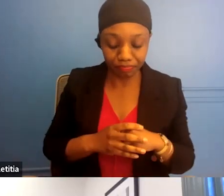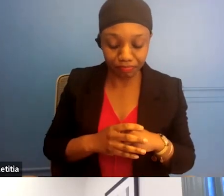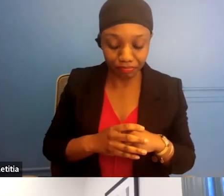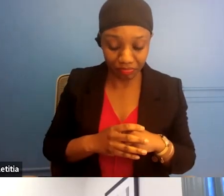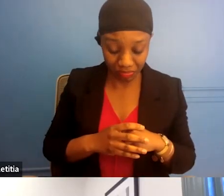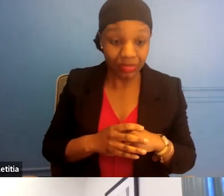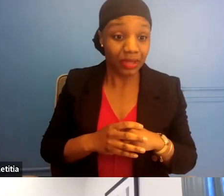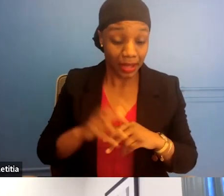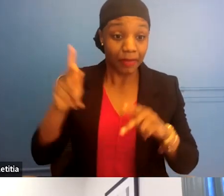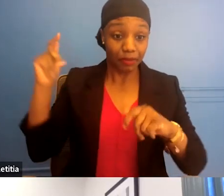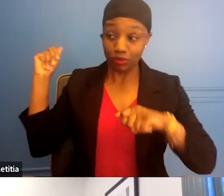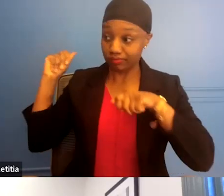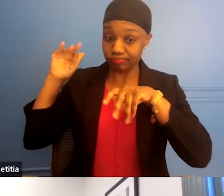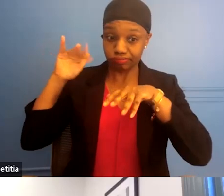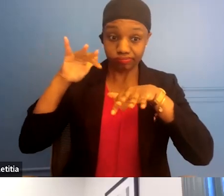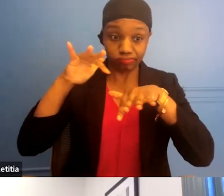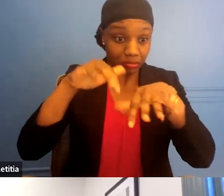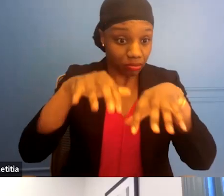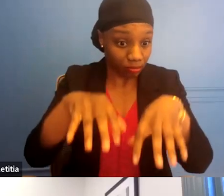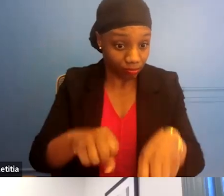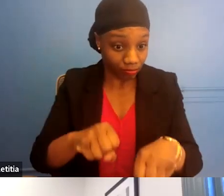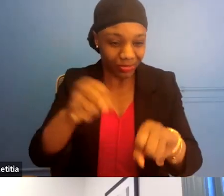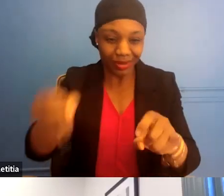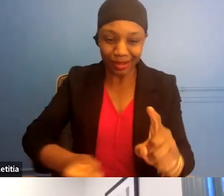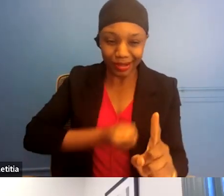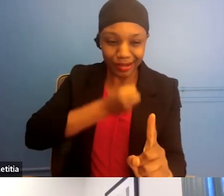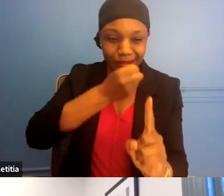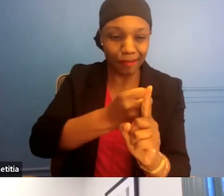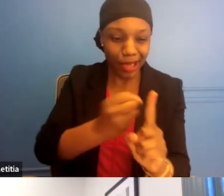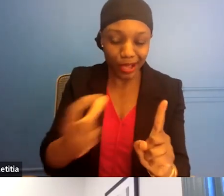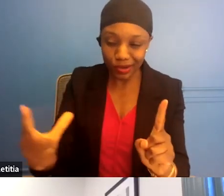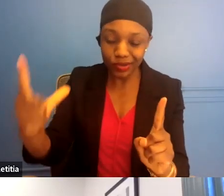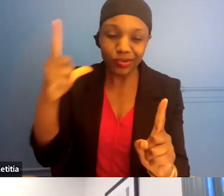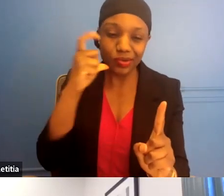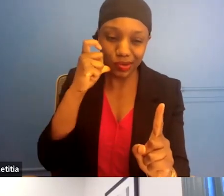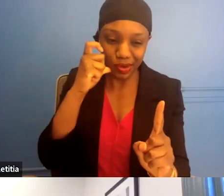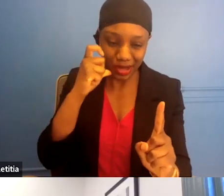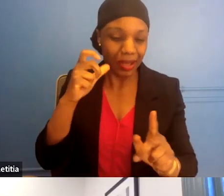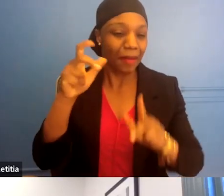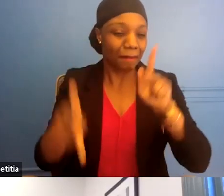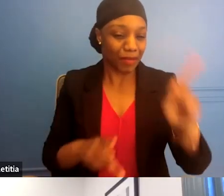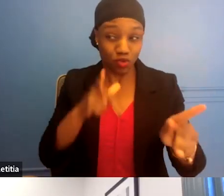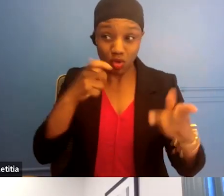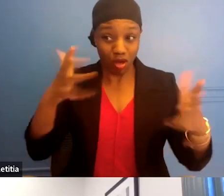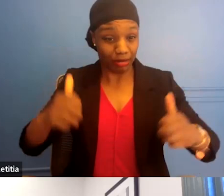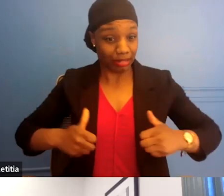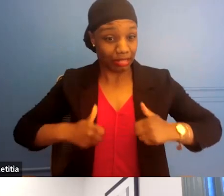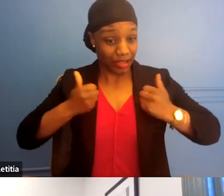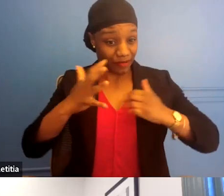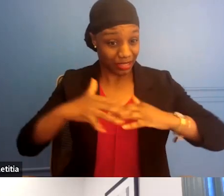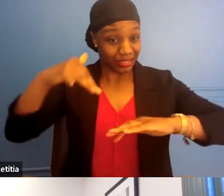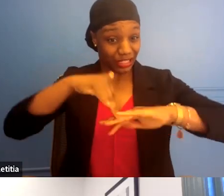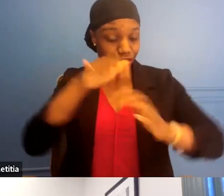The impact of settler colonization contributed to the displacement, removal, and attempted genocide of Indigenous